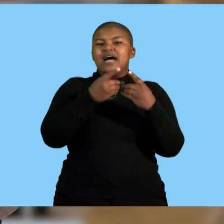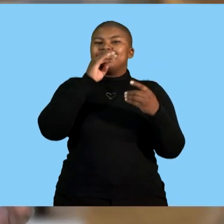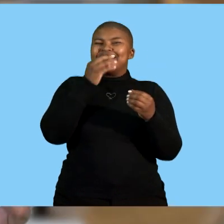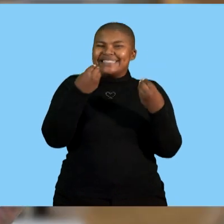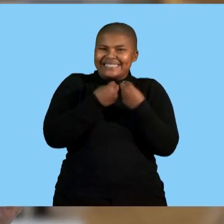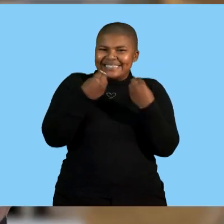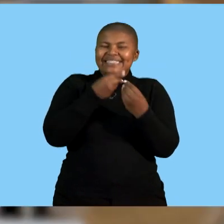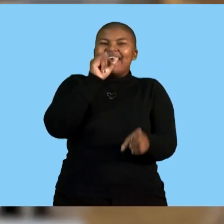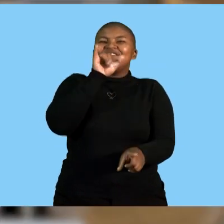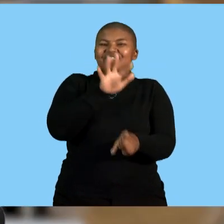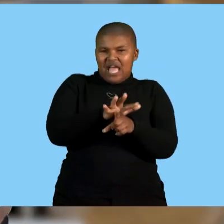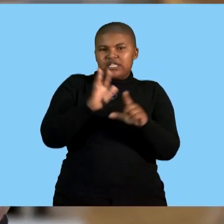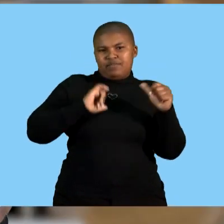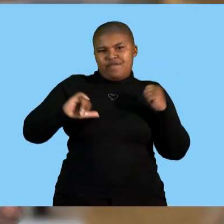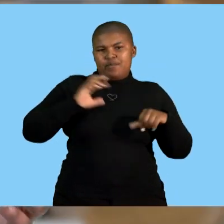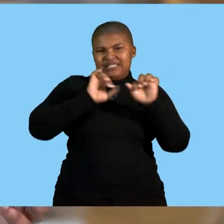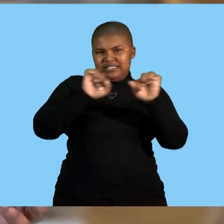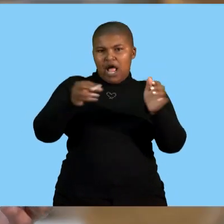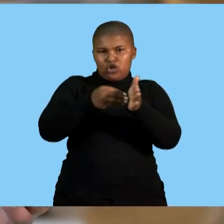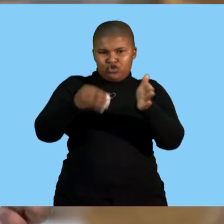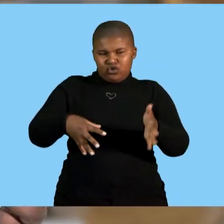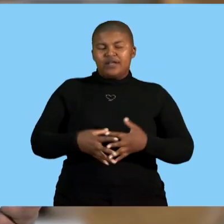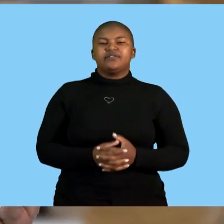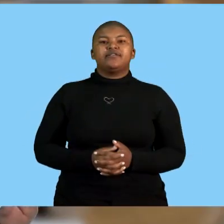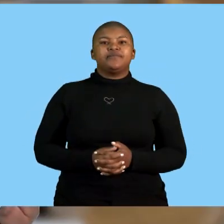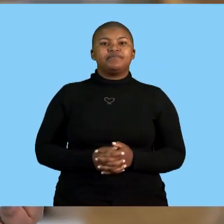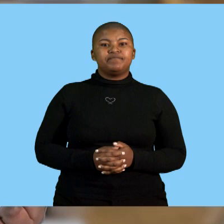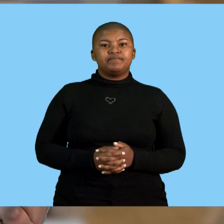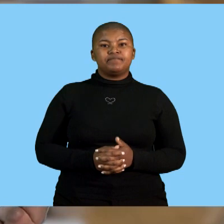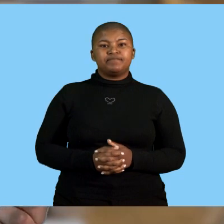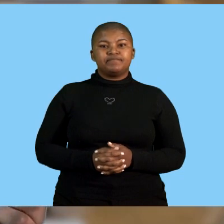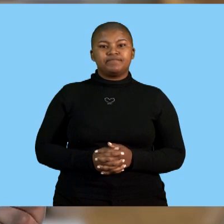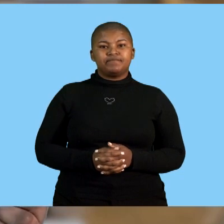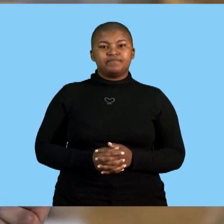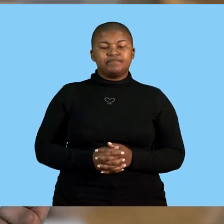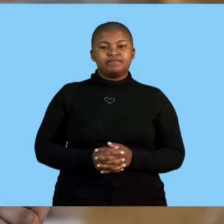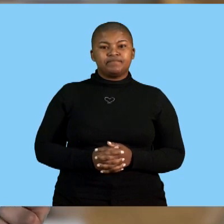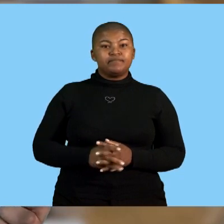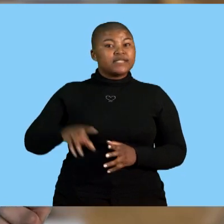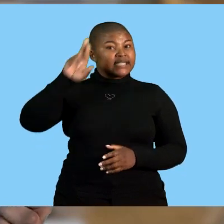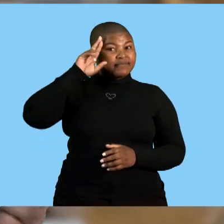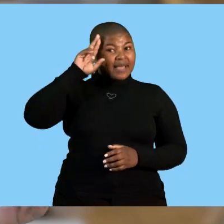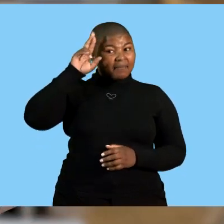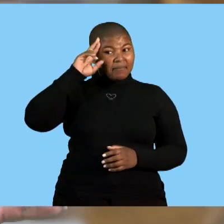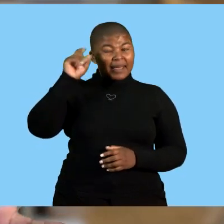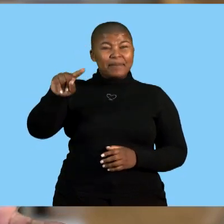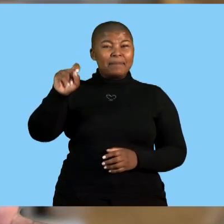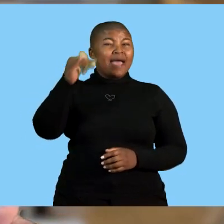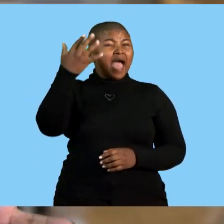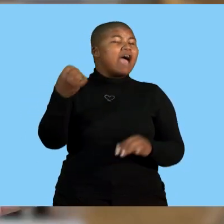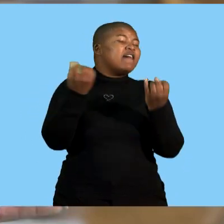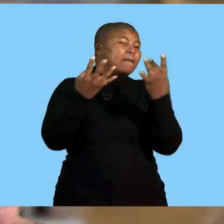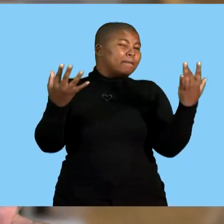the factors affecting their performance. So now remember, on this there are